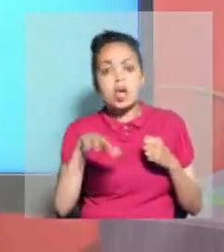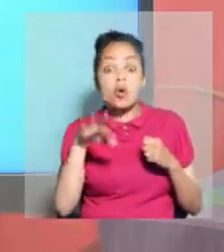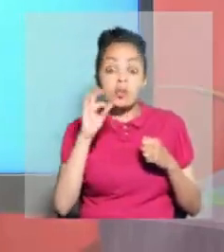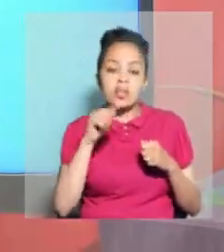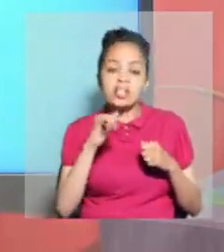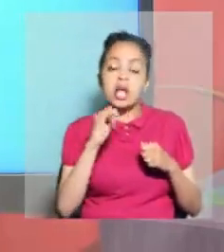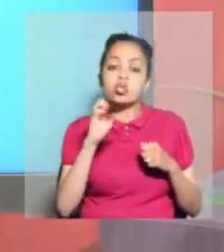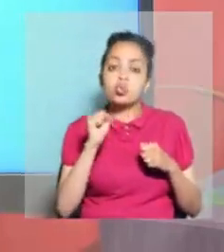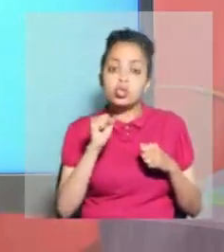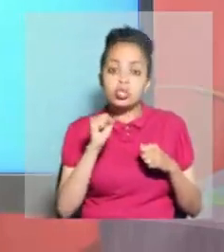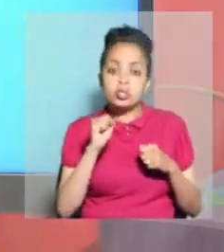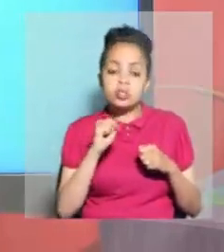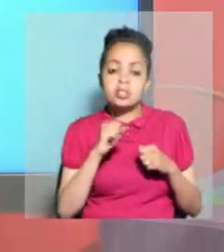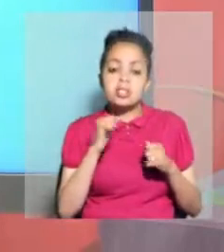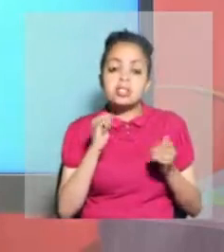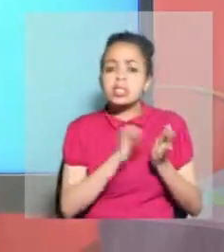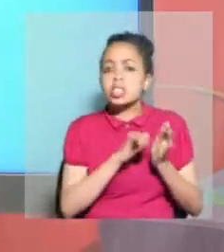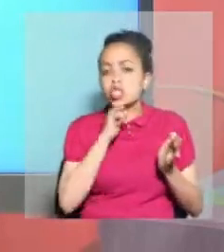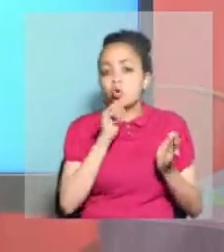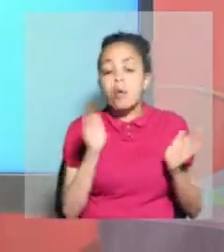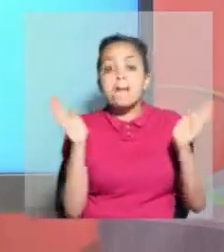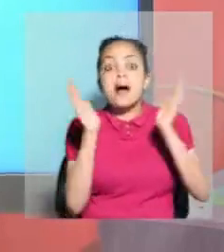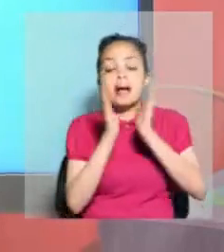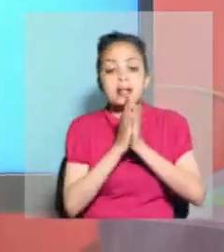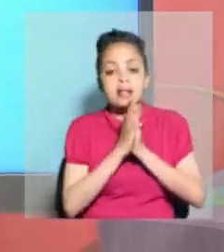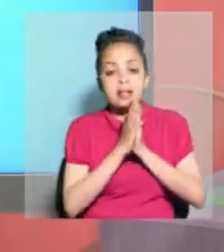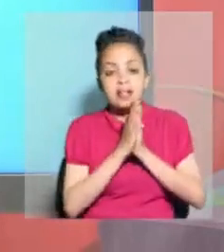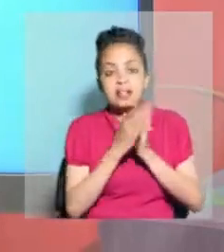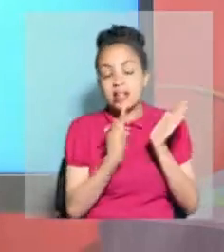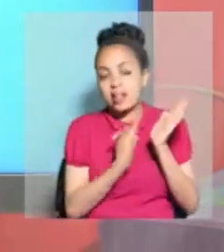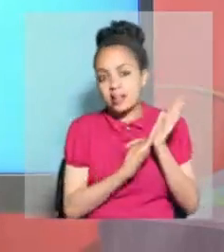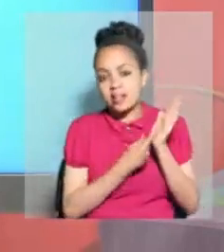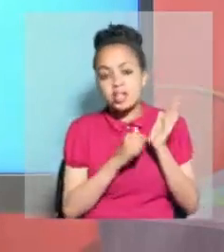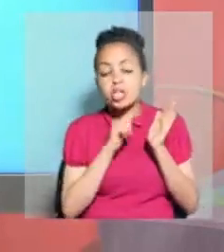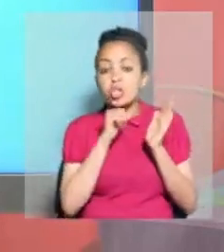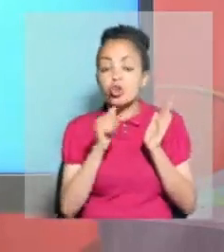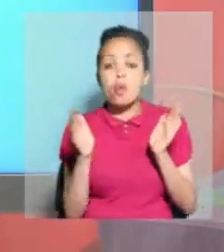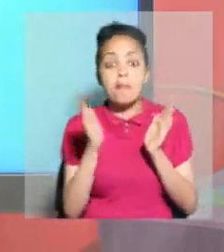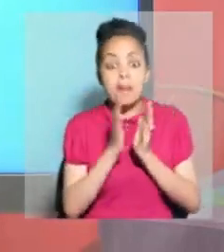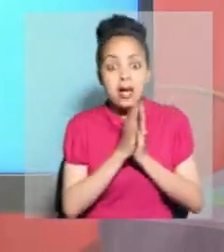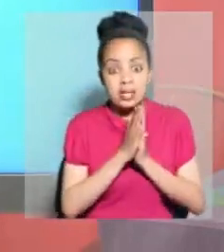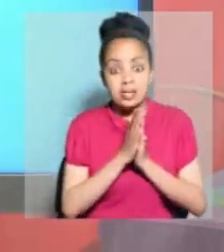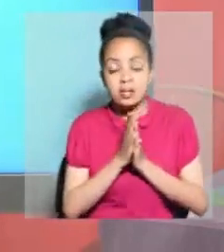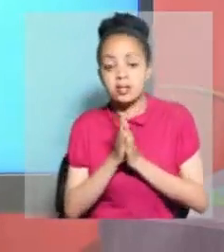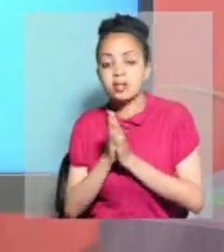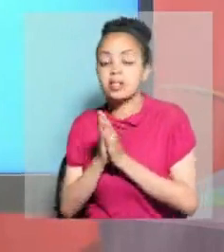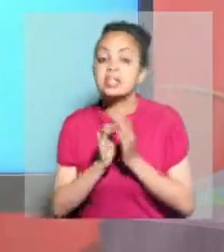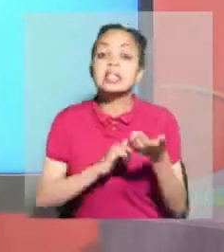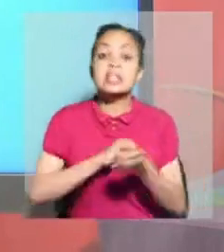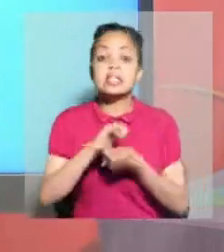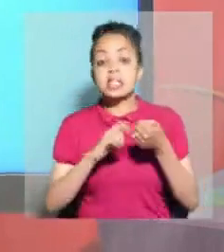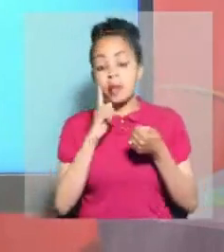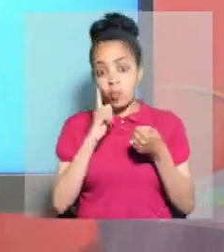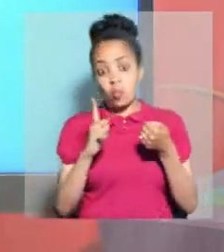that of isoleucine. There is no binding of here. There is no binding of enzyme